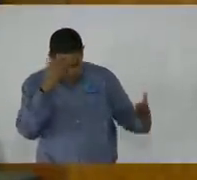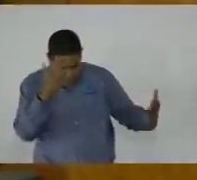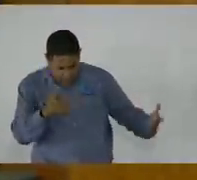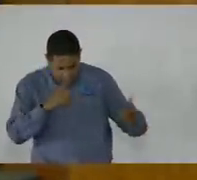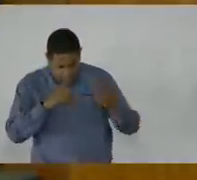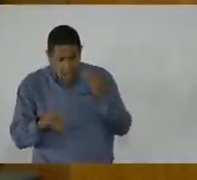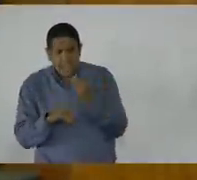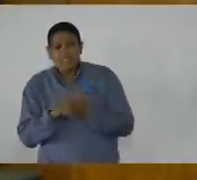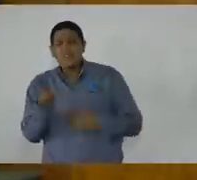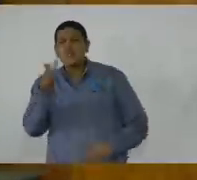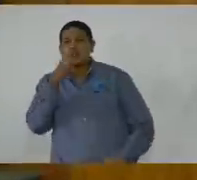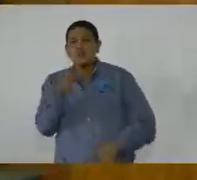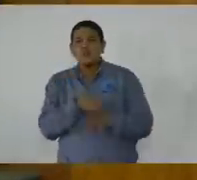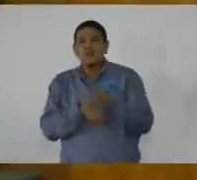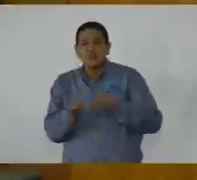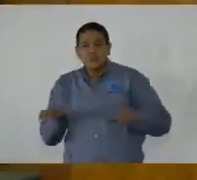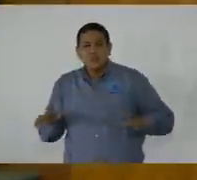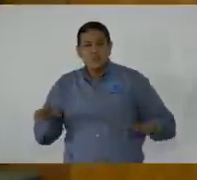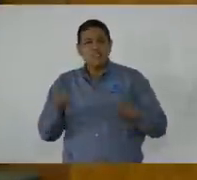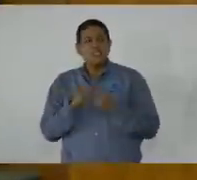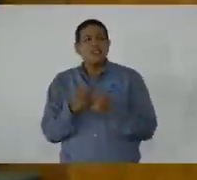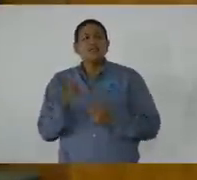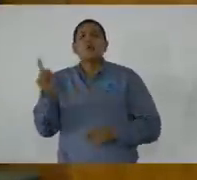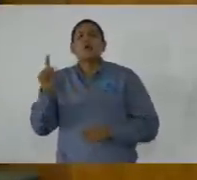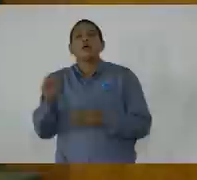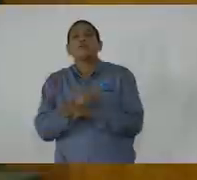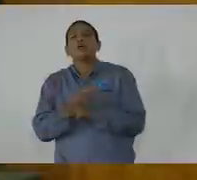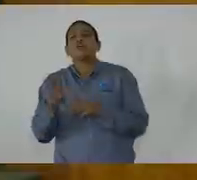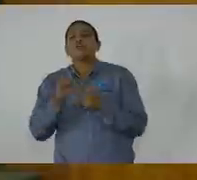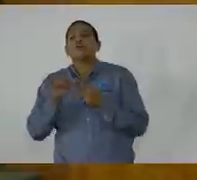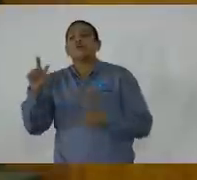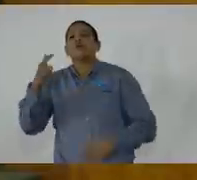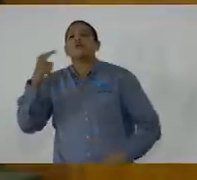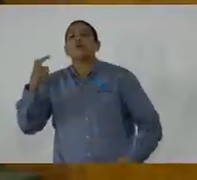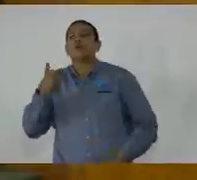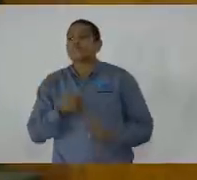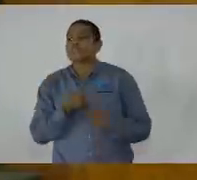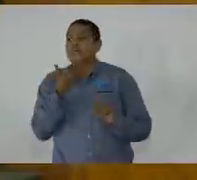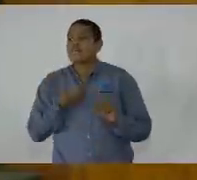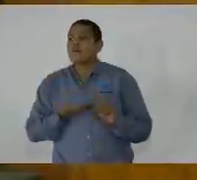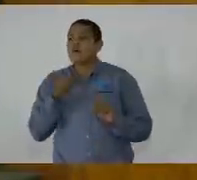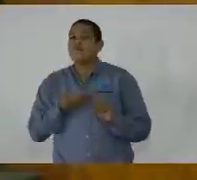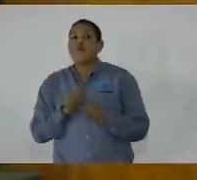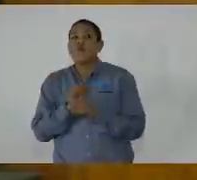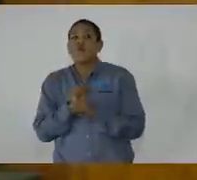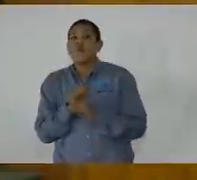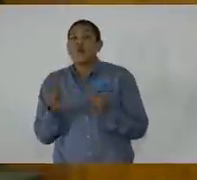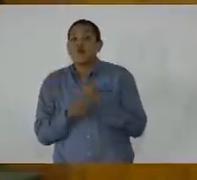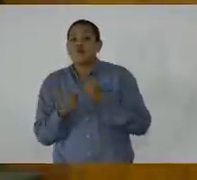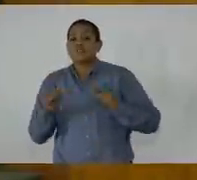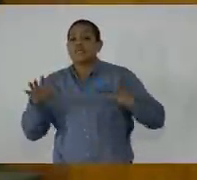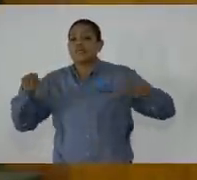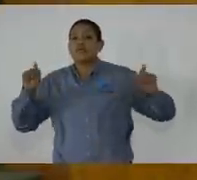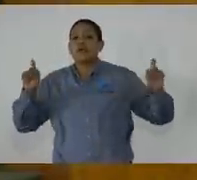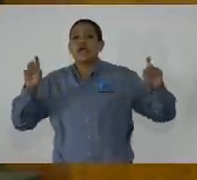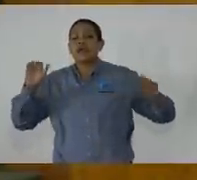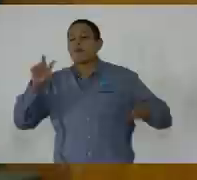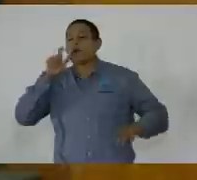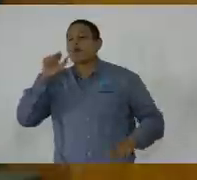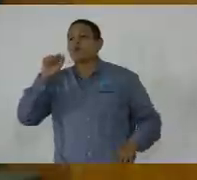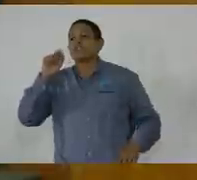also goes to the hard-working team at the Ministry and its 21 portfolio entities, headed by Ms.